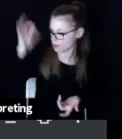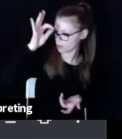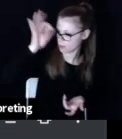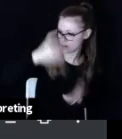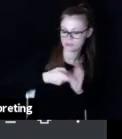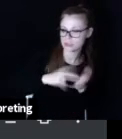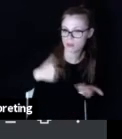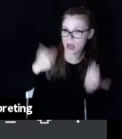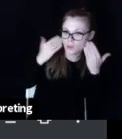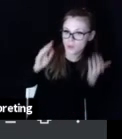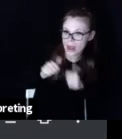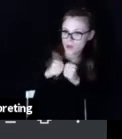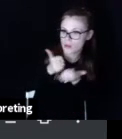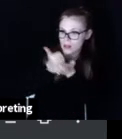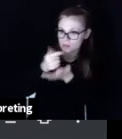do next.